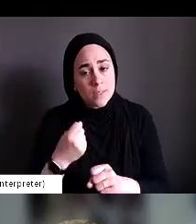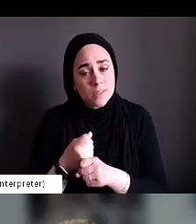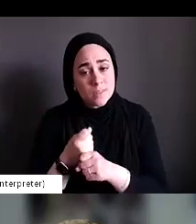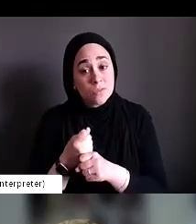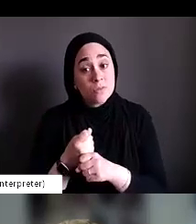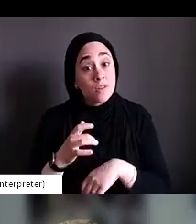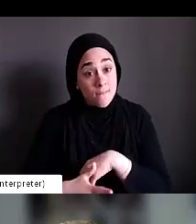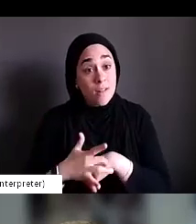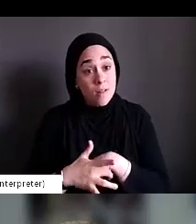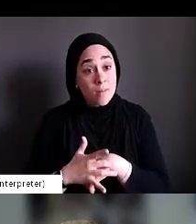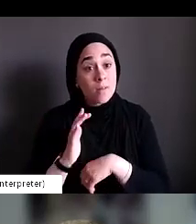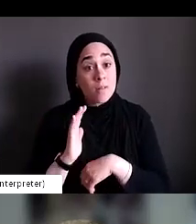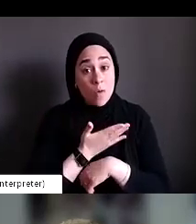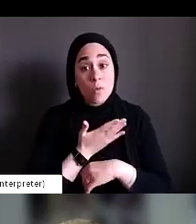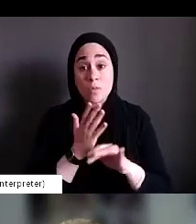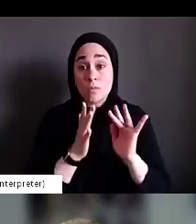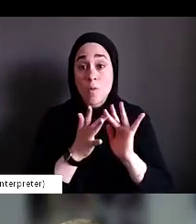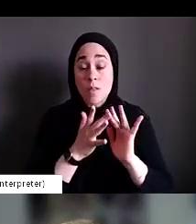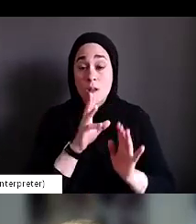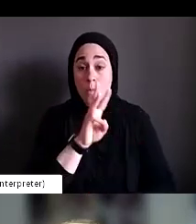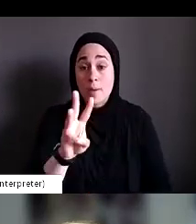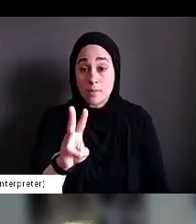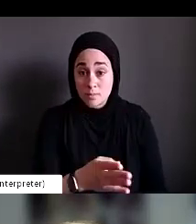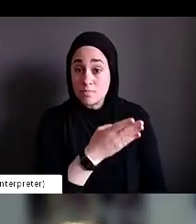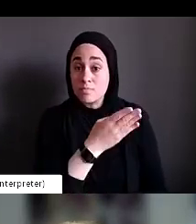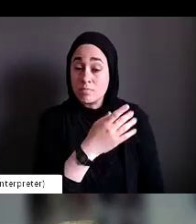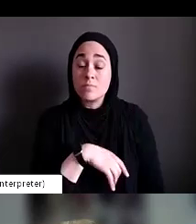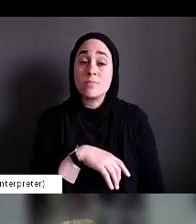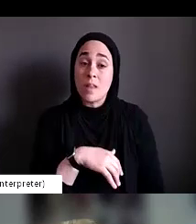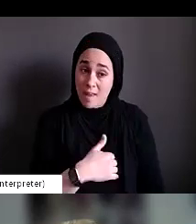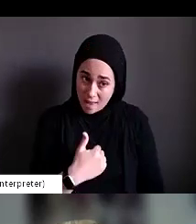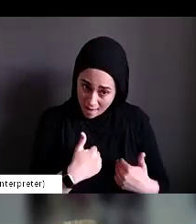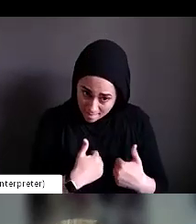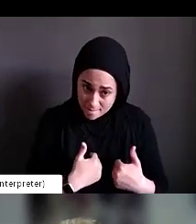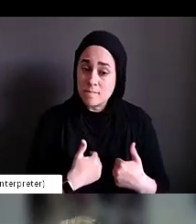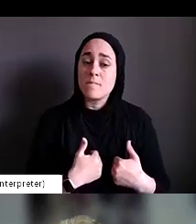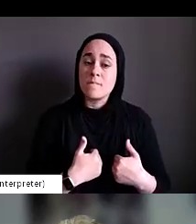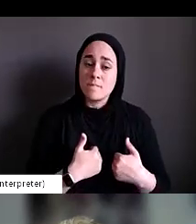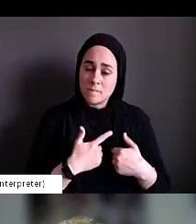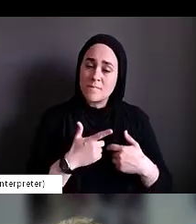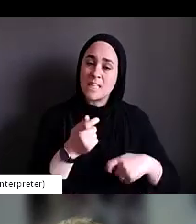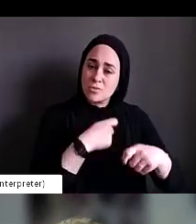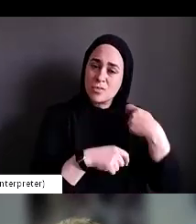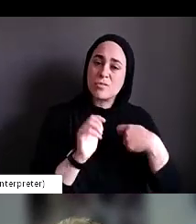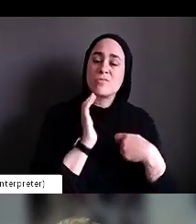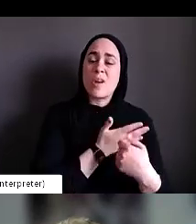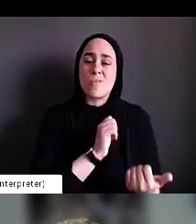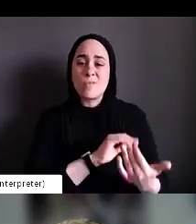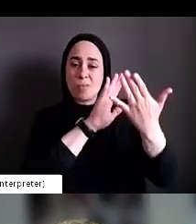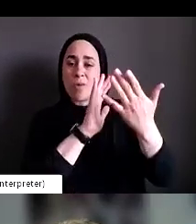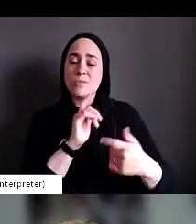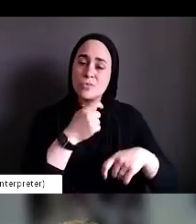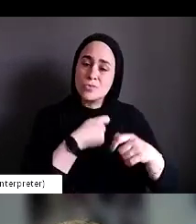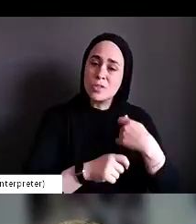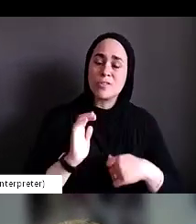available on our website. And these have directed and redirected our work based on what we're finding